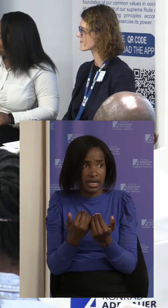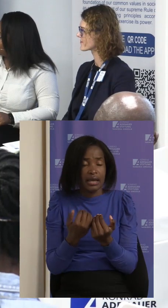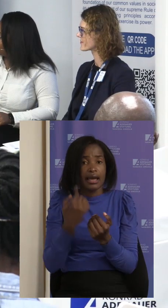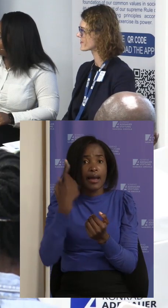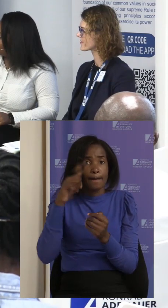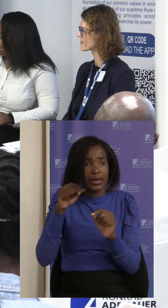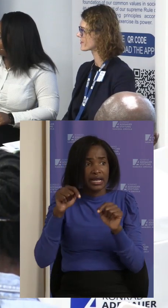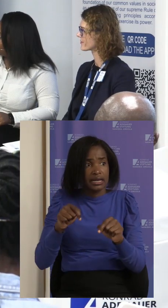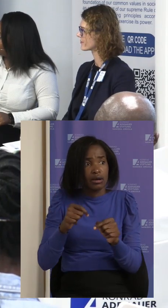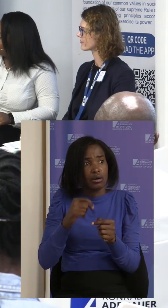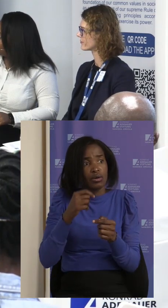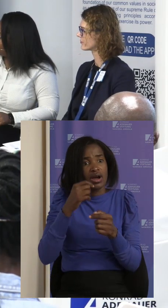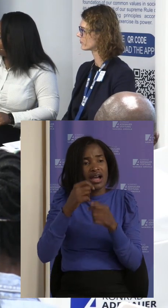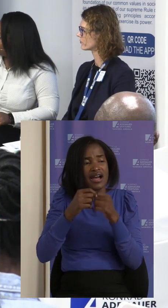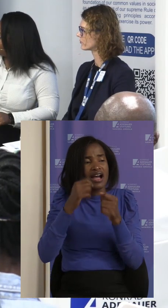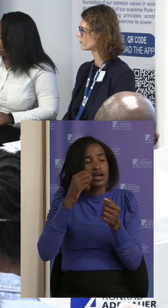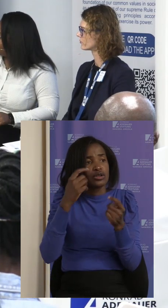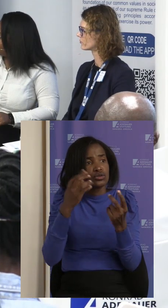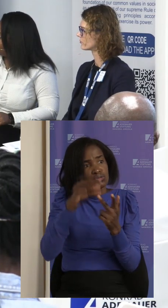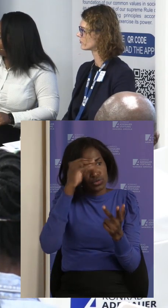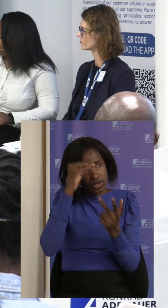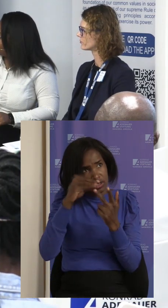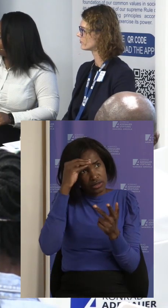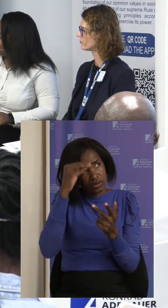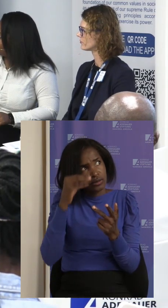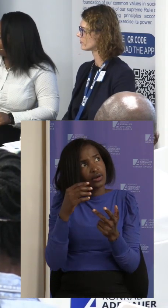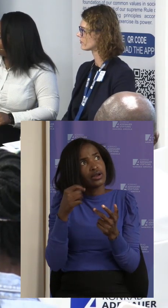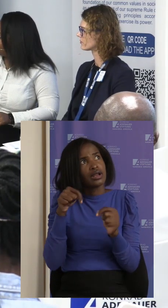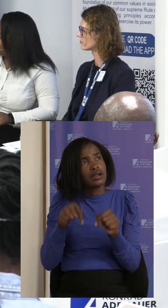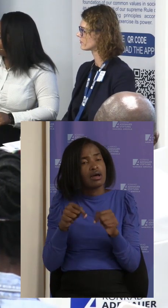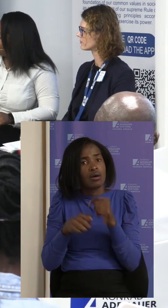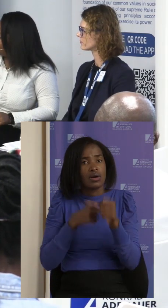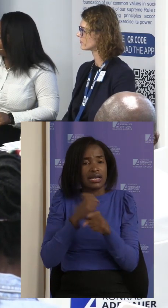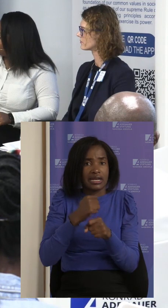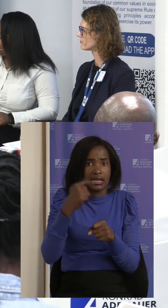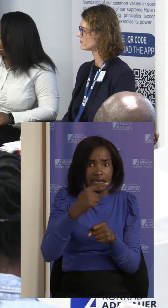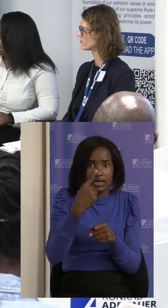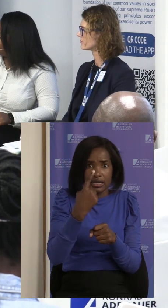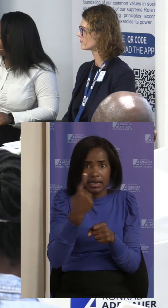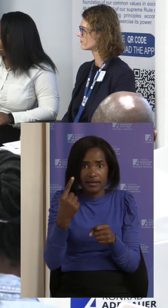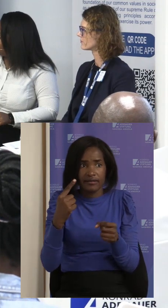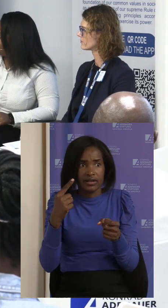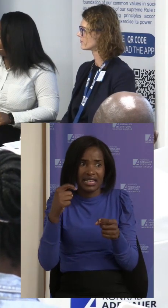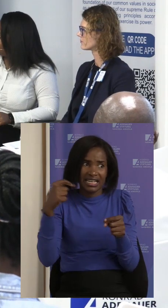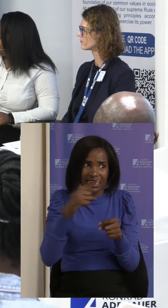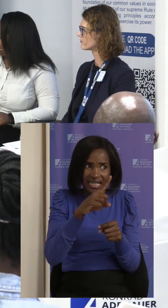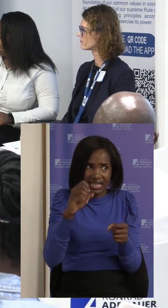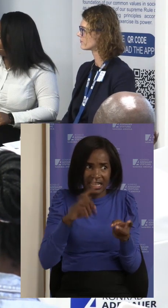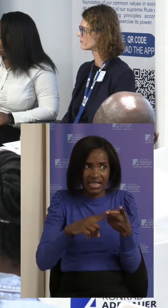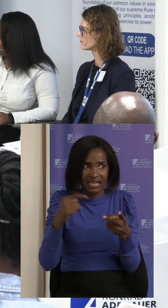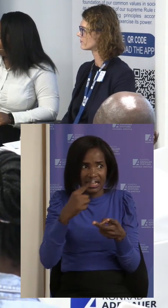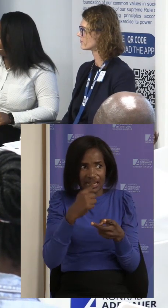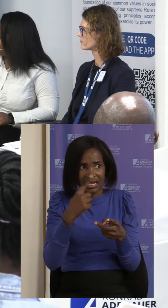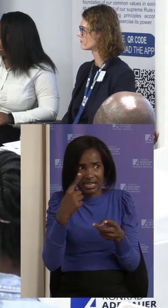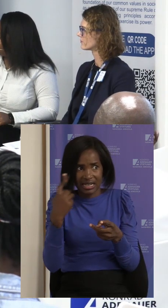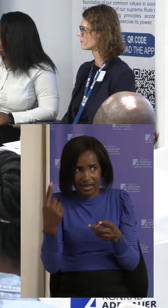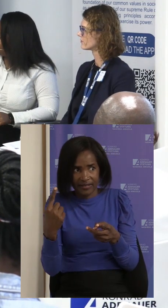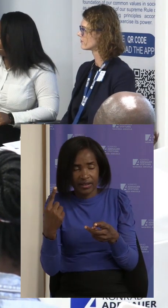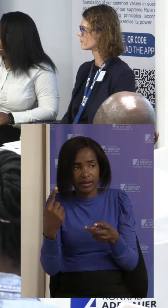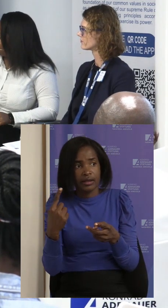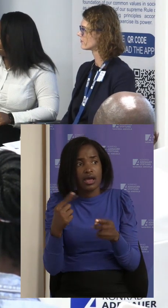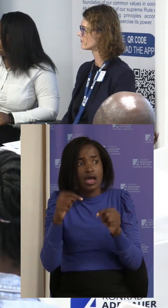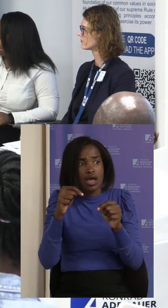our final years, those are the 11 and 10 and 11, that is the senior secondary,